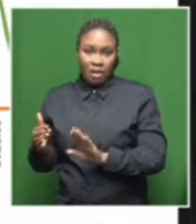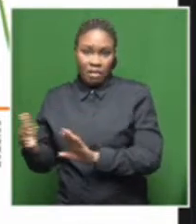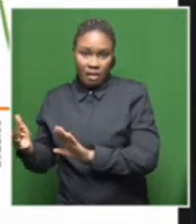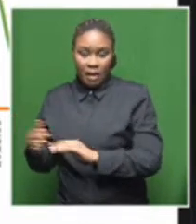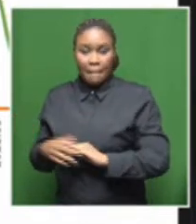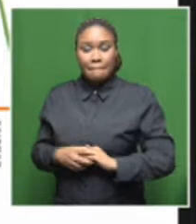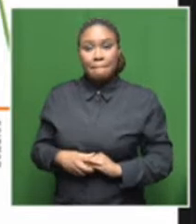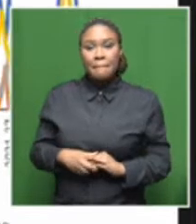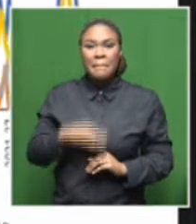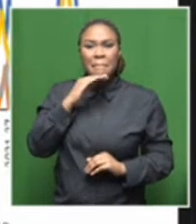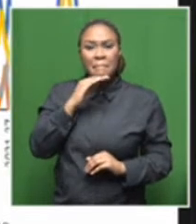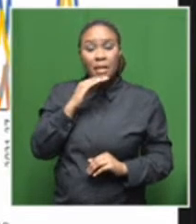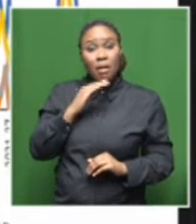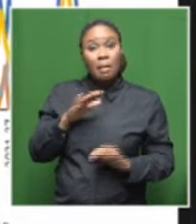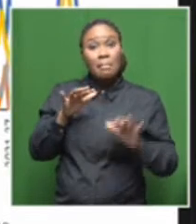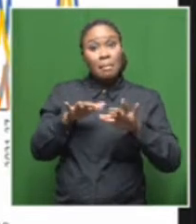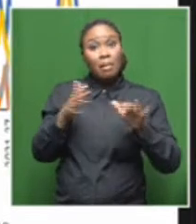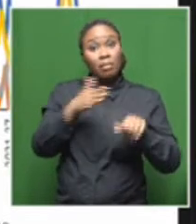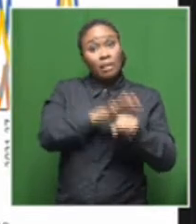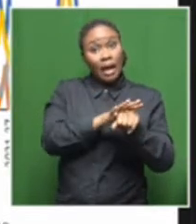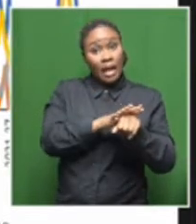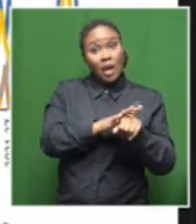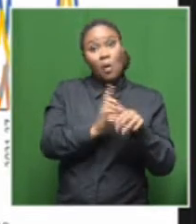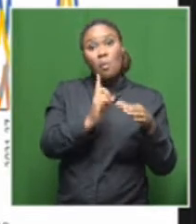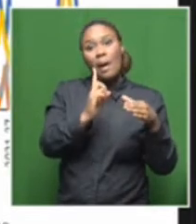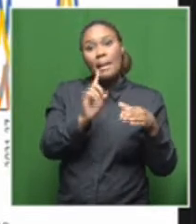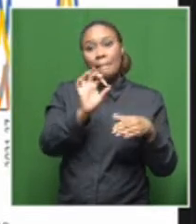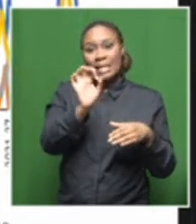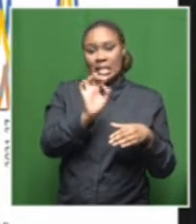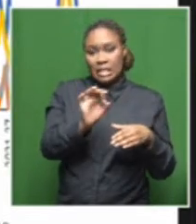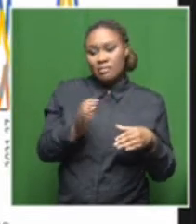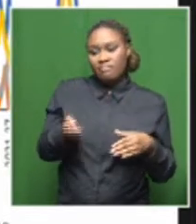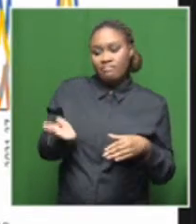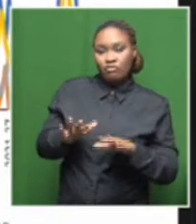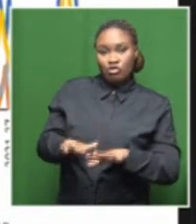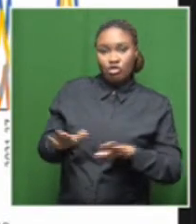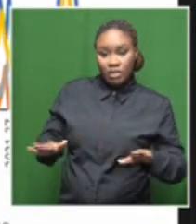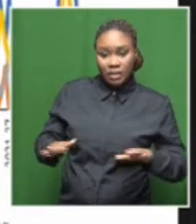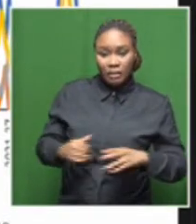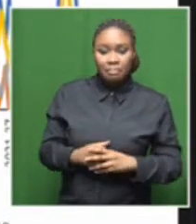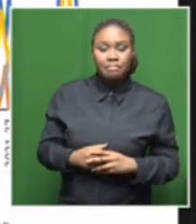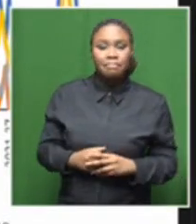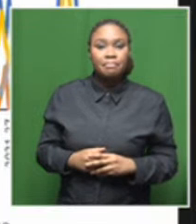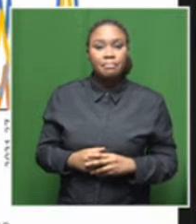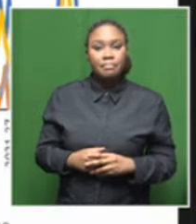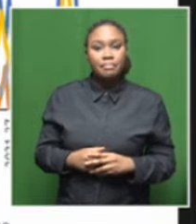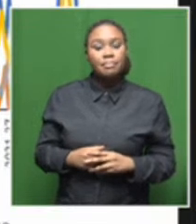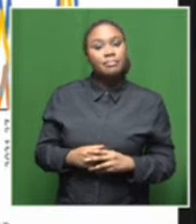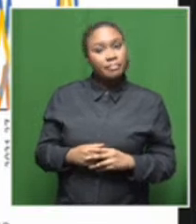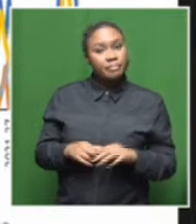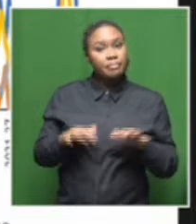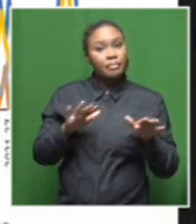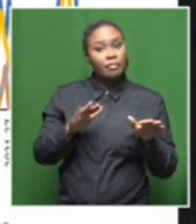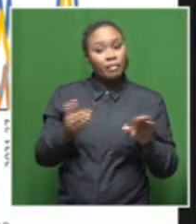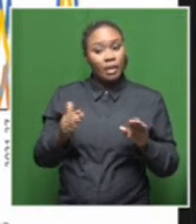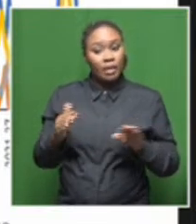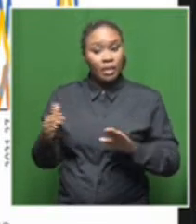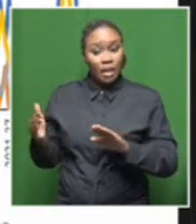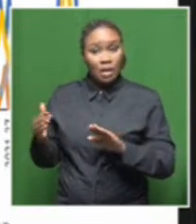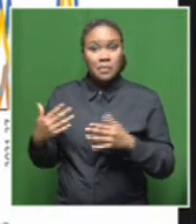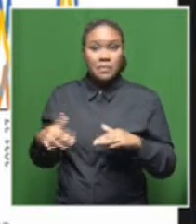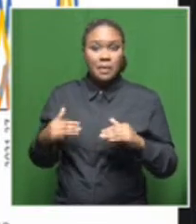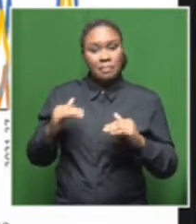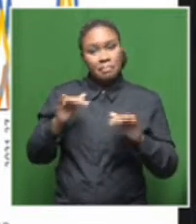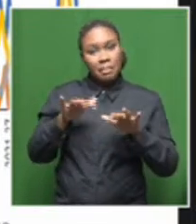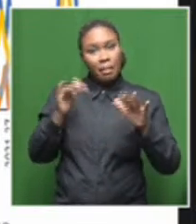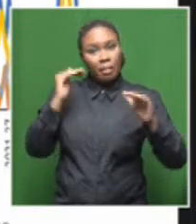less than 1%. And again, when you look at the incidence risk of deaths, it's high increases with age. It's much higher in those